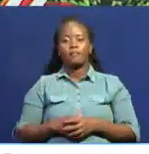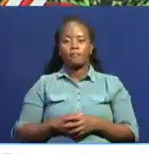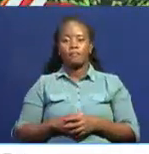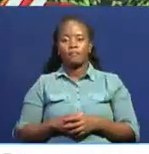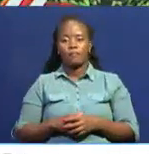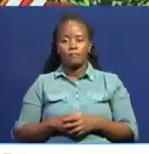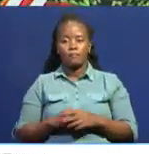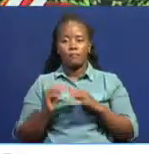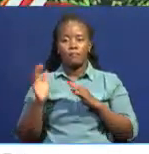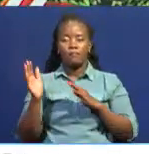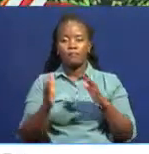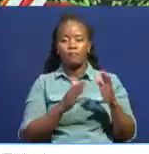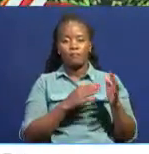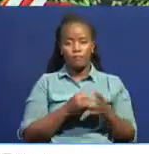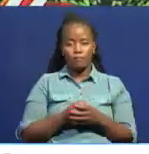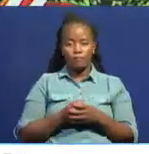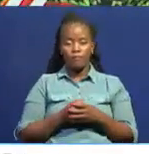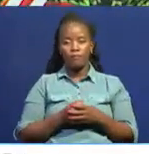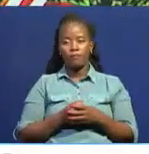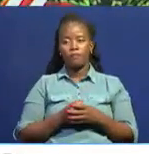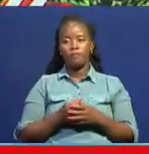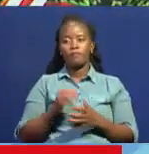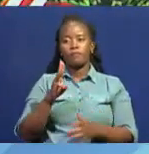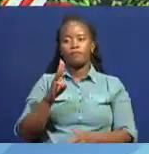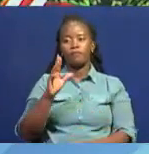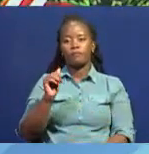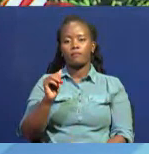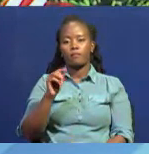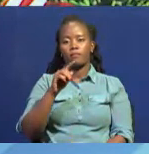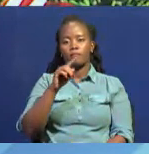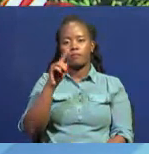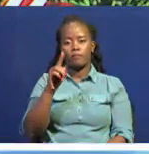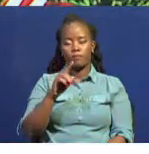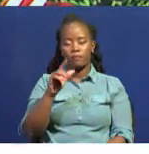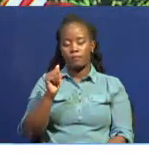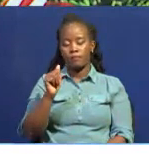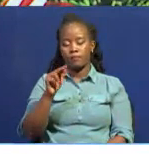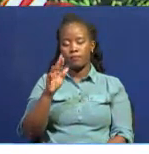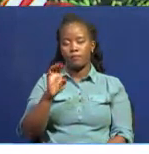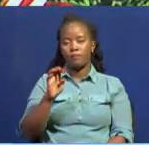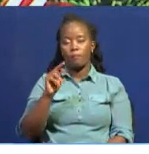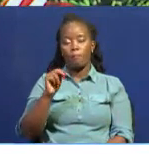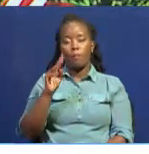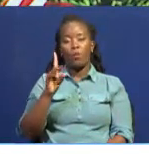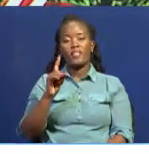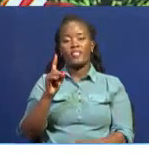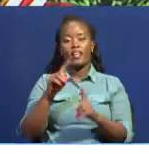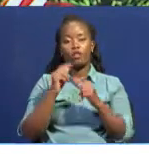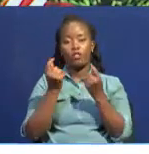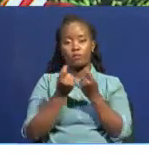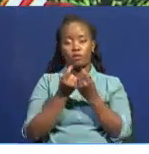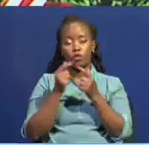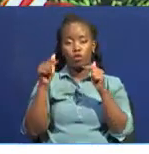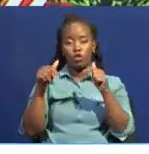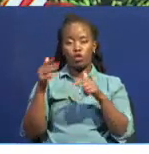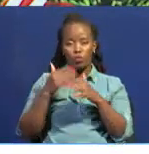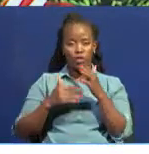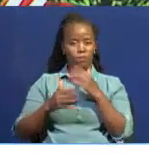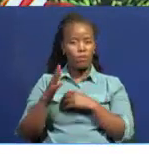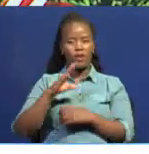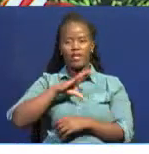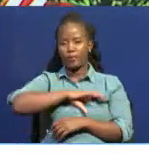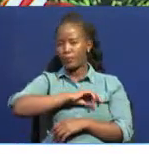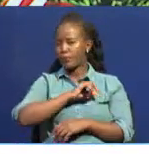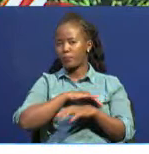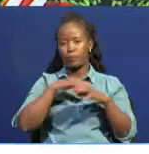From the hockey leagues, Wazalendo men's hockey team today braved the morning rain to beat University of Eldoret